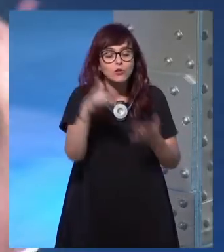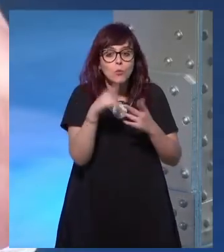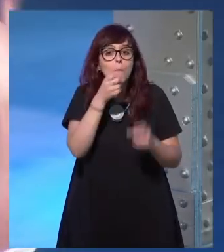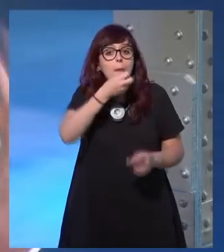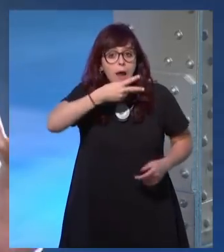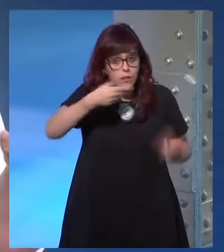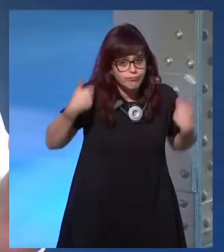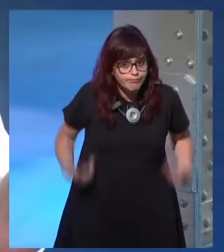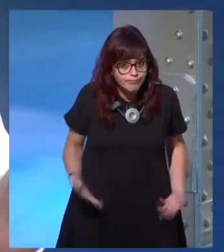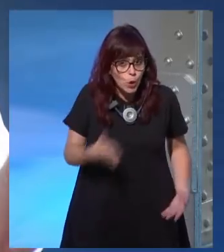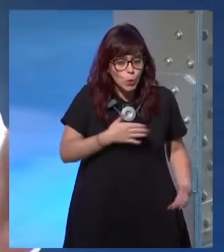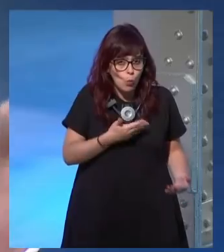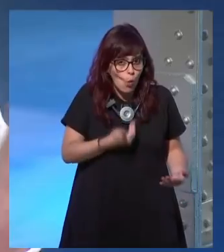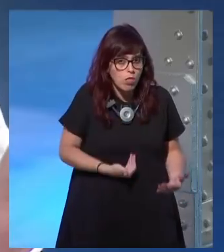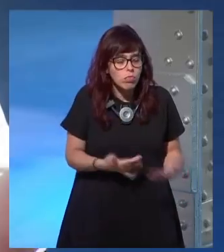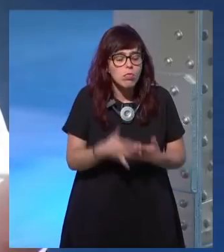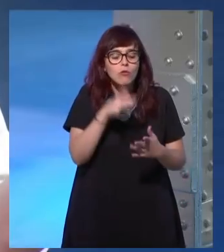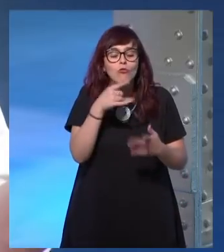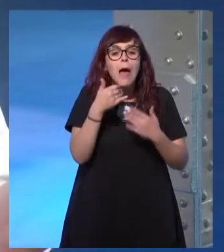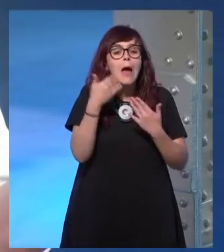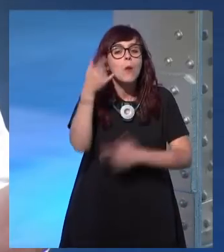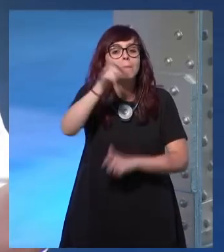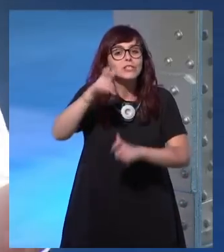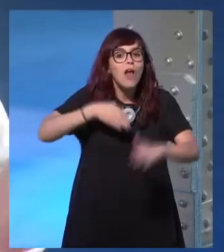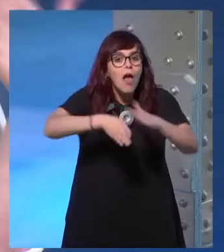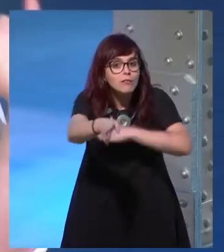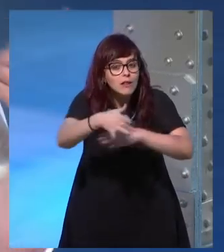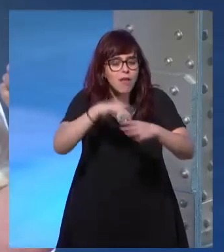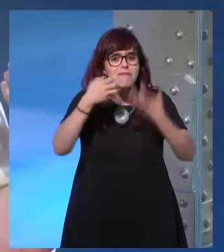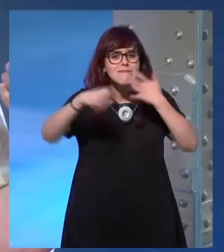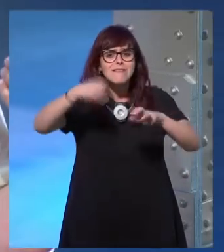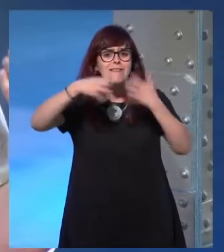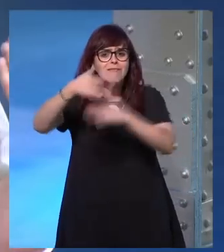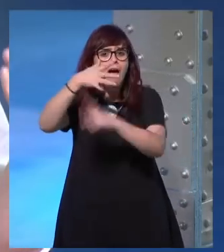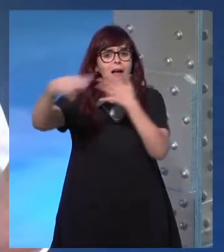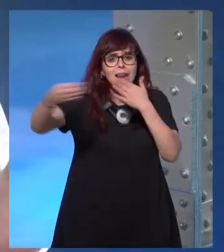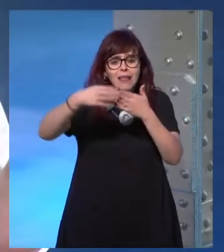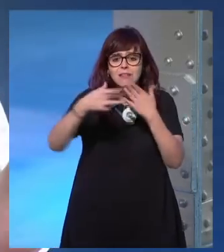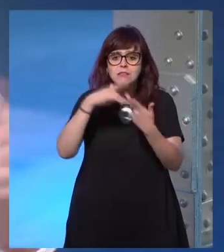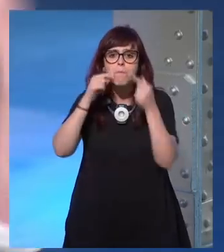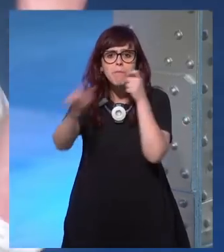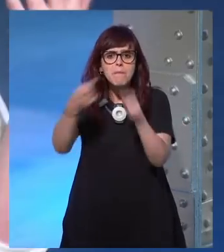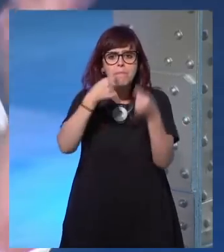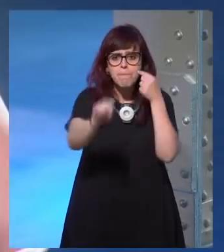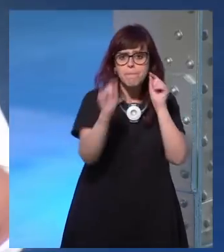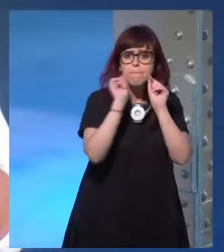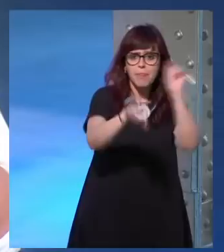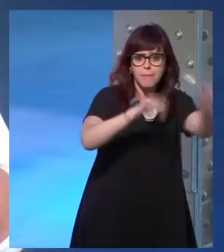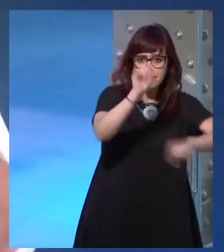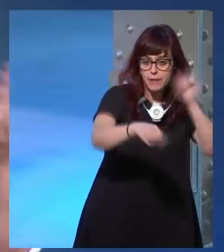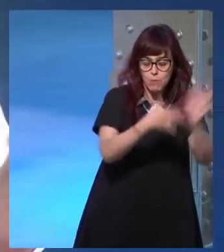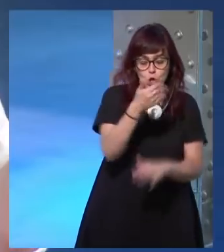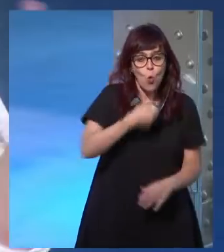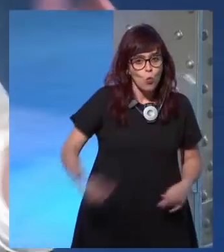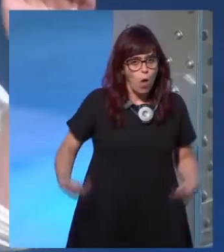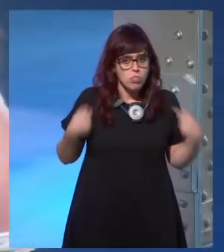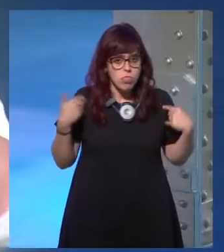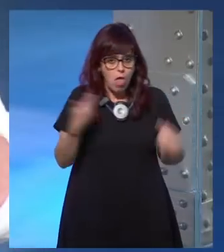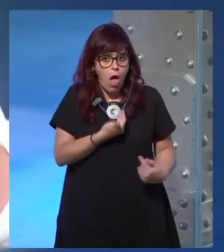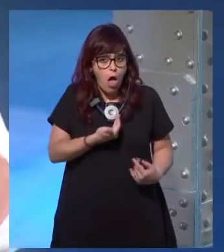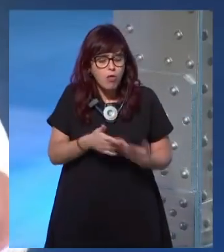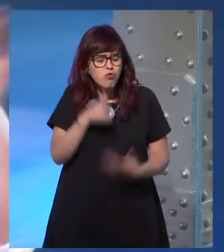and they begin spitting on people and yelling hateful things at them, I will ask them to leave my bar. And I can kick them out. It's my bar.